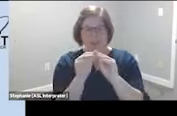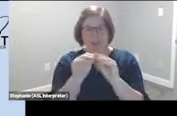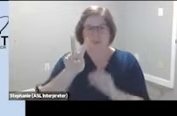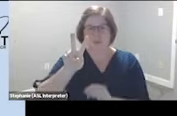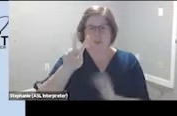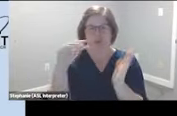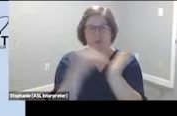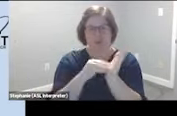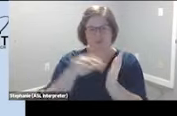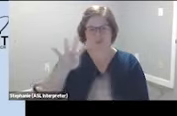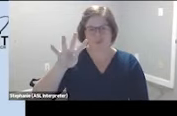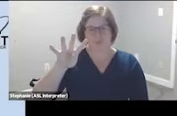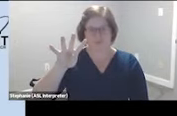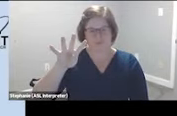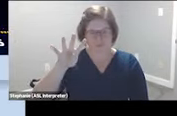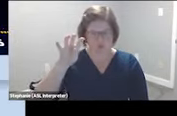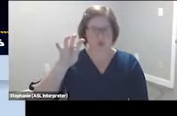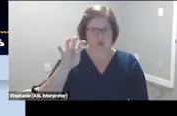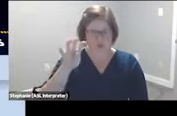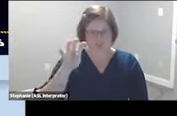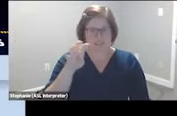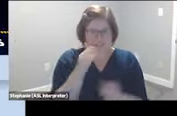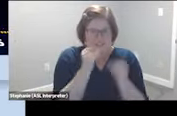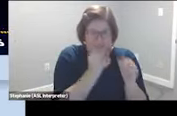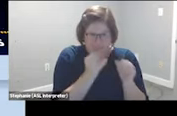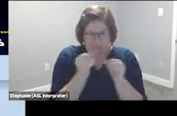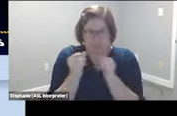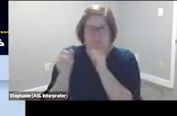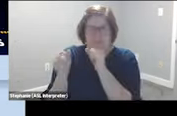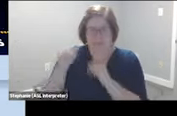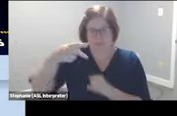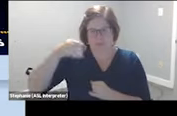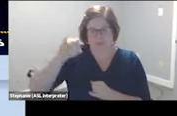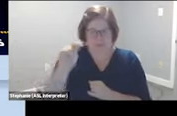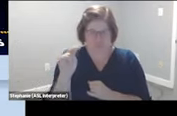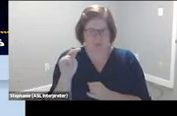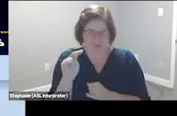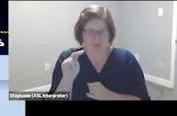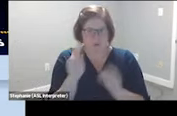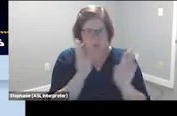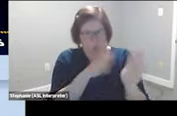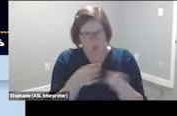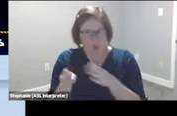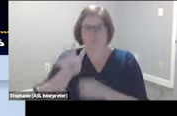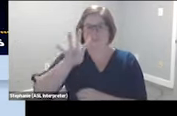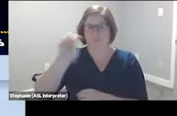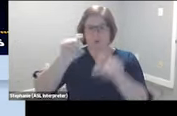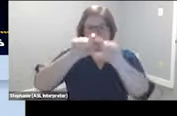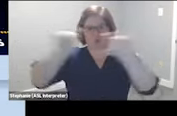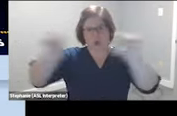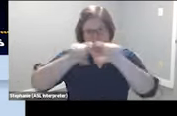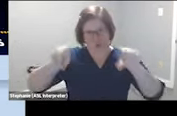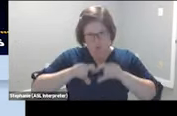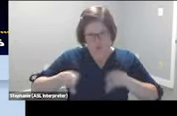2,400 independently refreshable pins organized in 40 rows and 60 columns. The